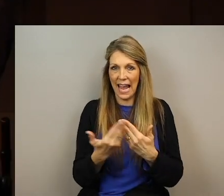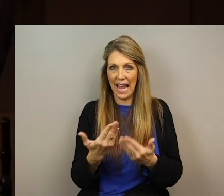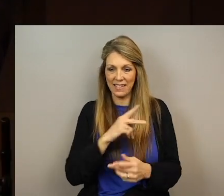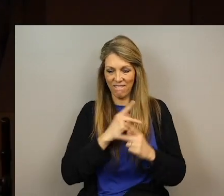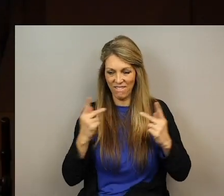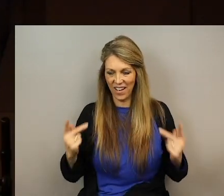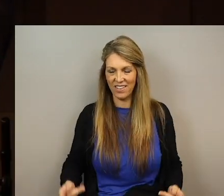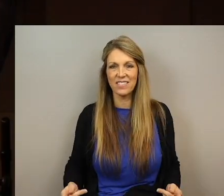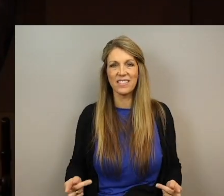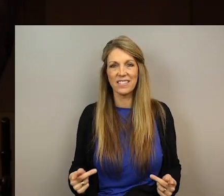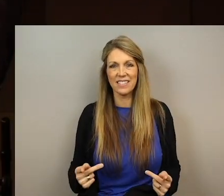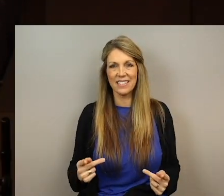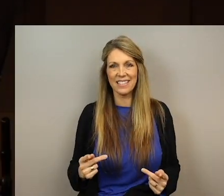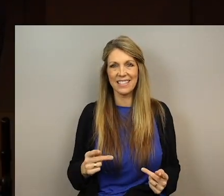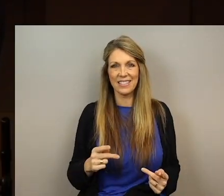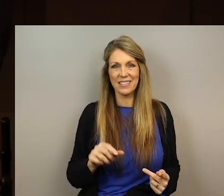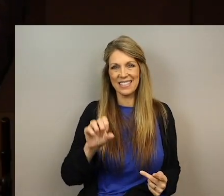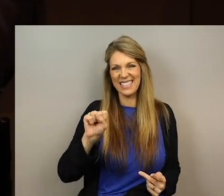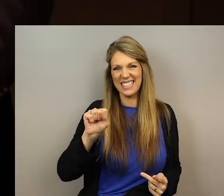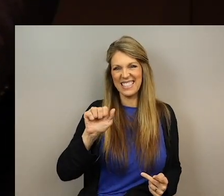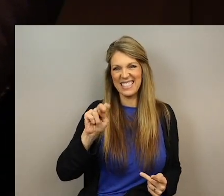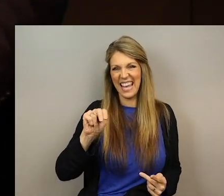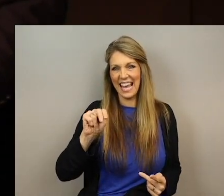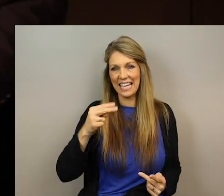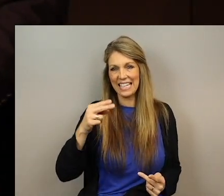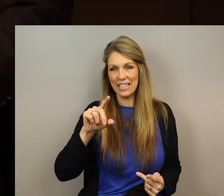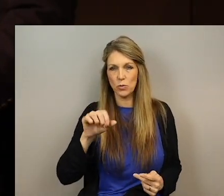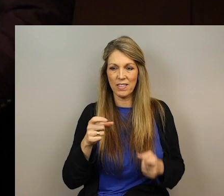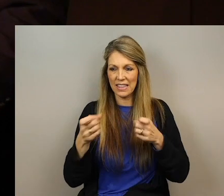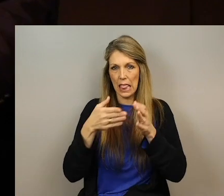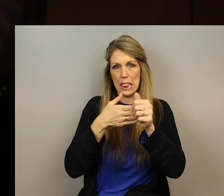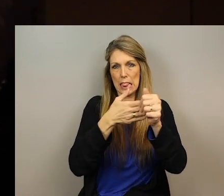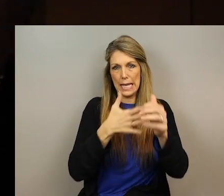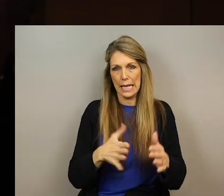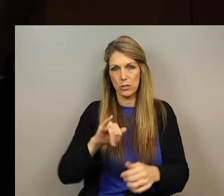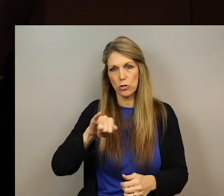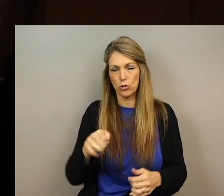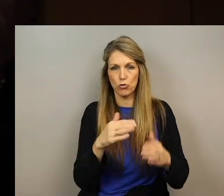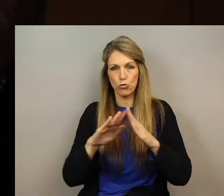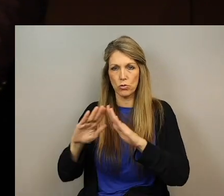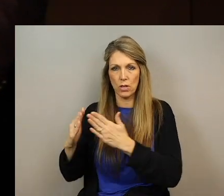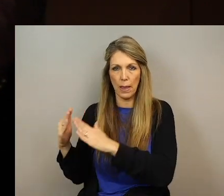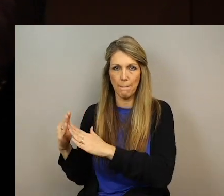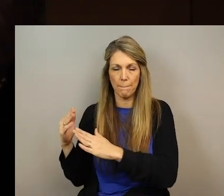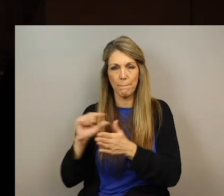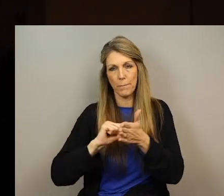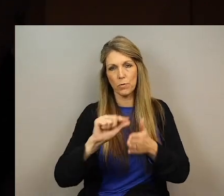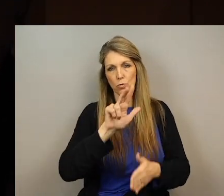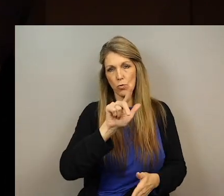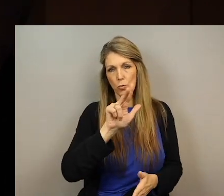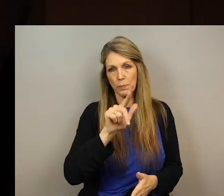the Pharisees, into the hands of the Sanhedrin, the ruling parties of Jerusalem in that day. And then it says in verse